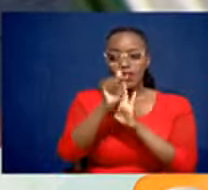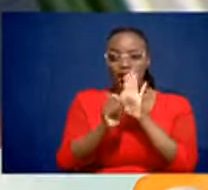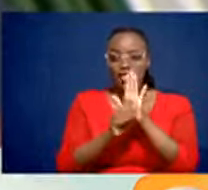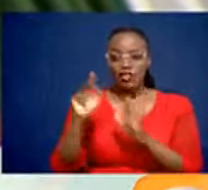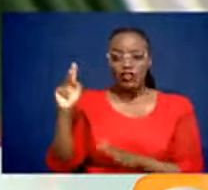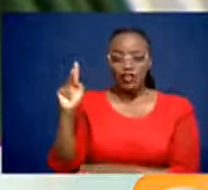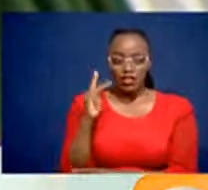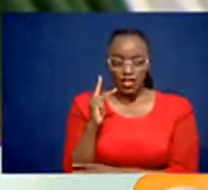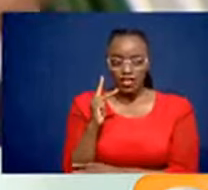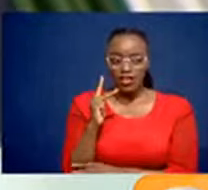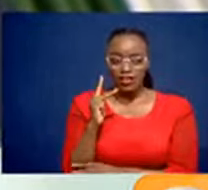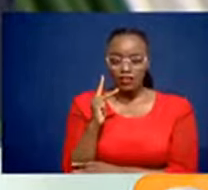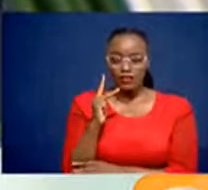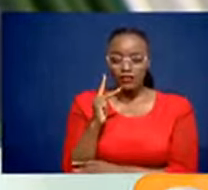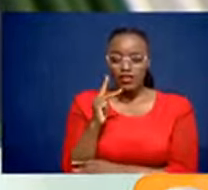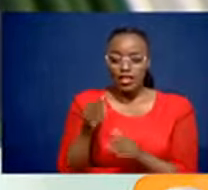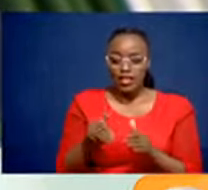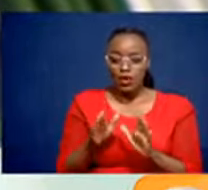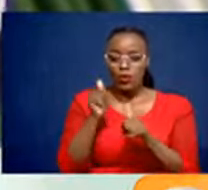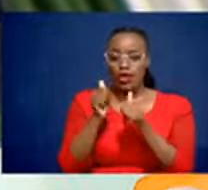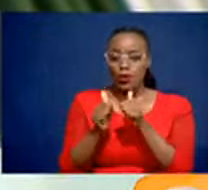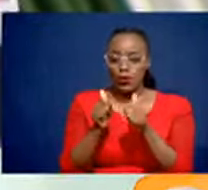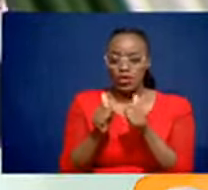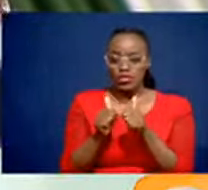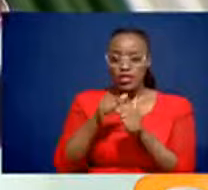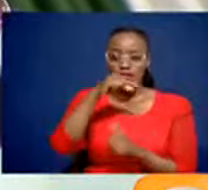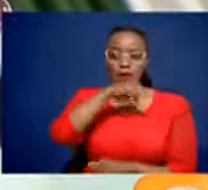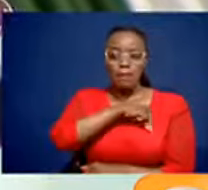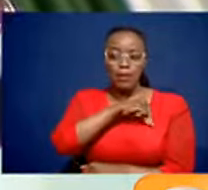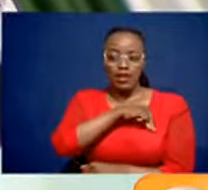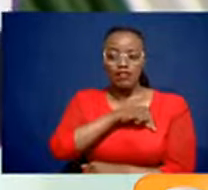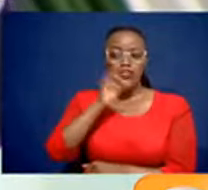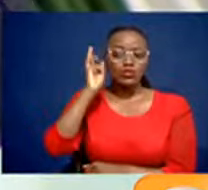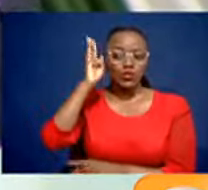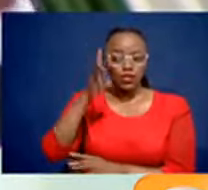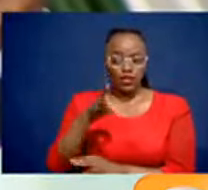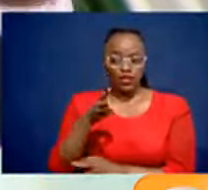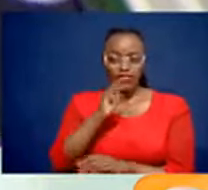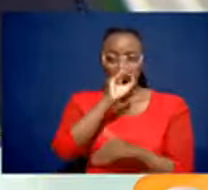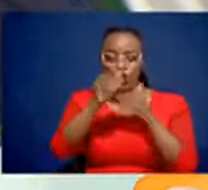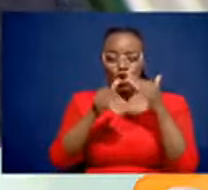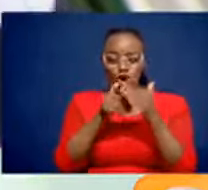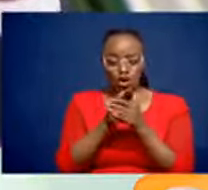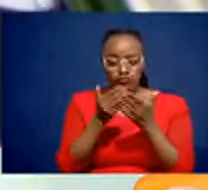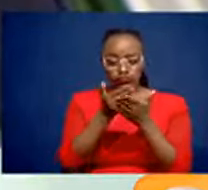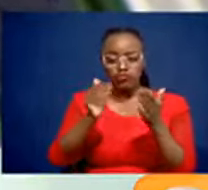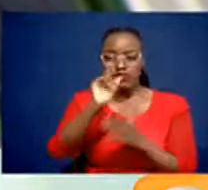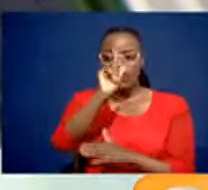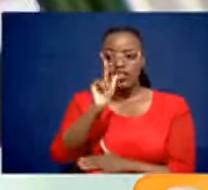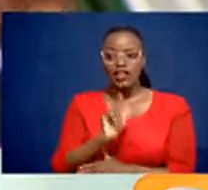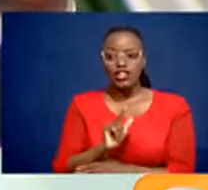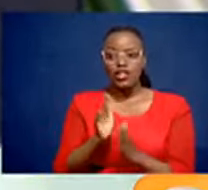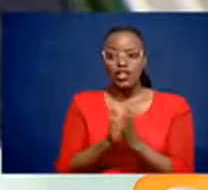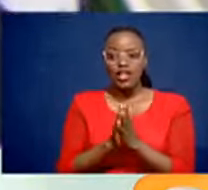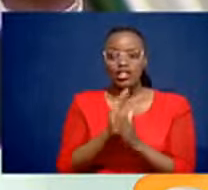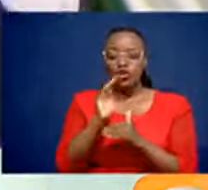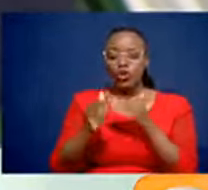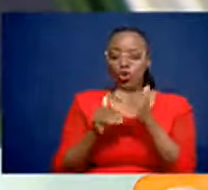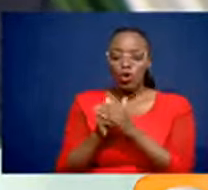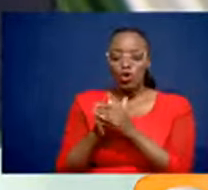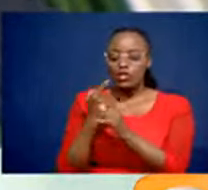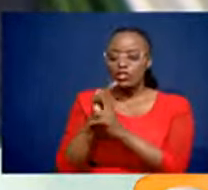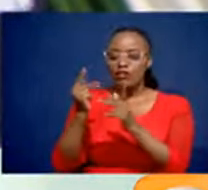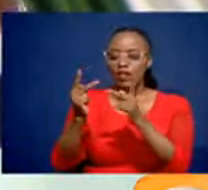Kenya in the manner that will benefit all regions and every part